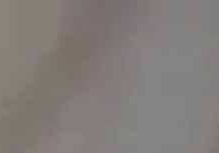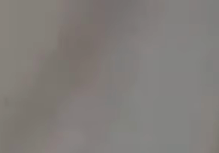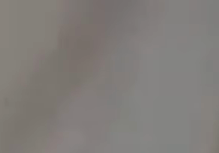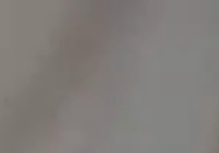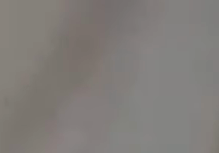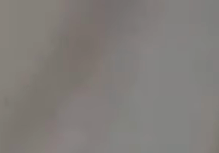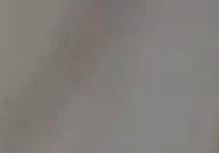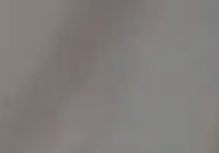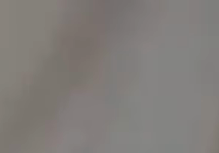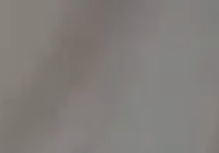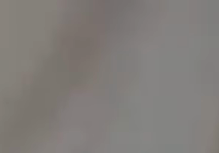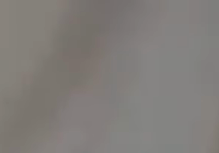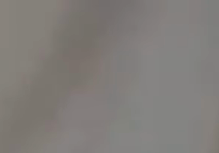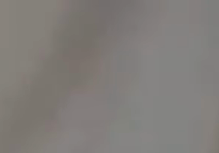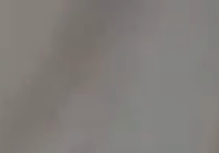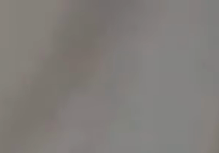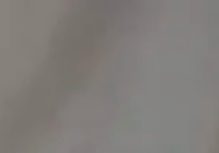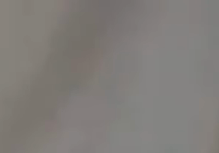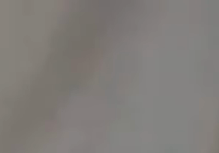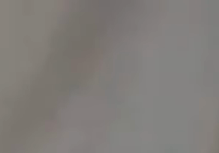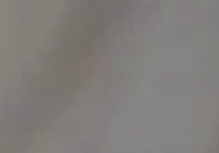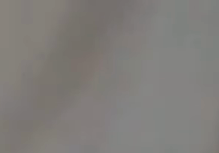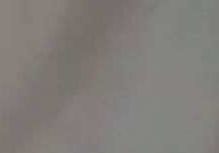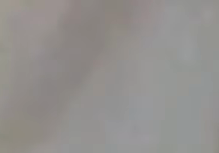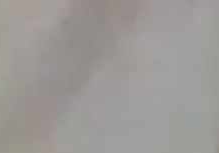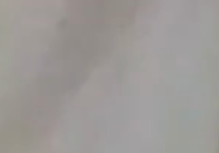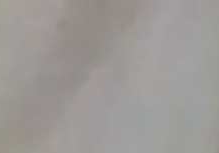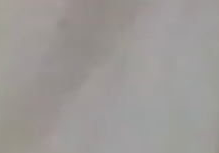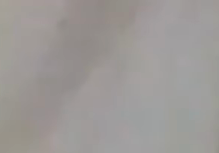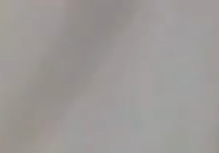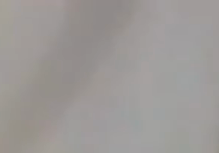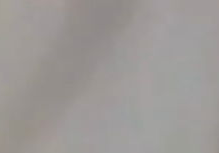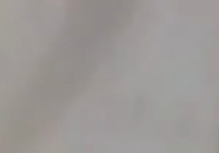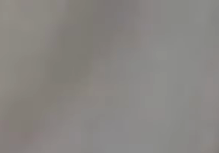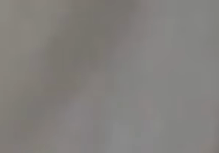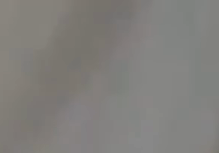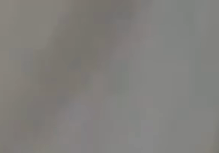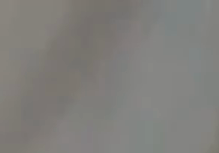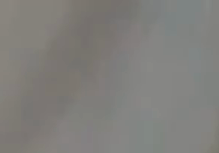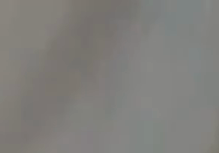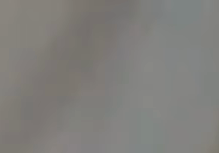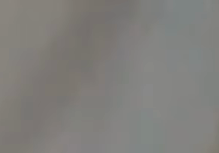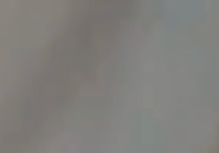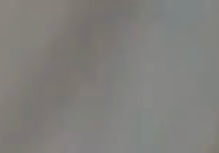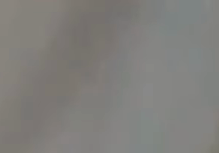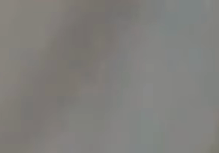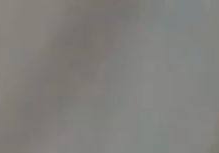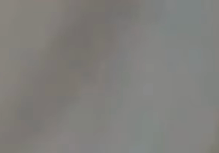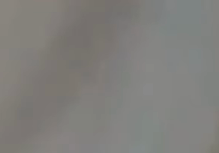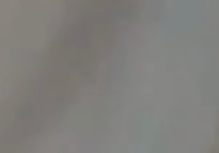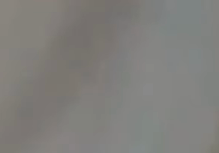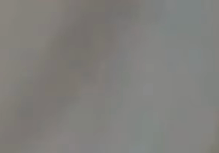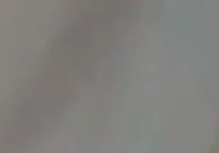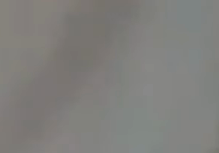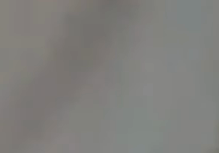I want you to be comfortable. Again, safe environment. I want you to feel comfortable. I'll give you just a second to get